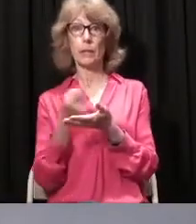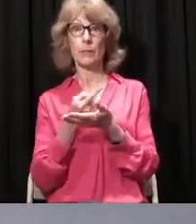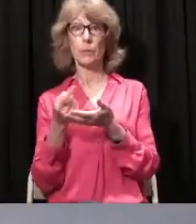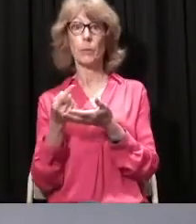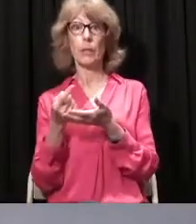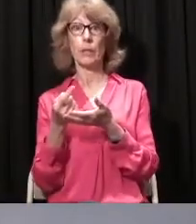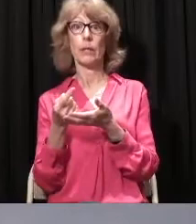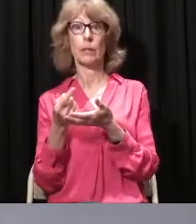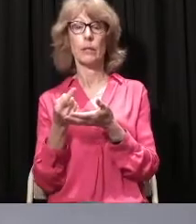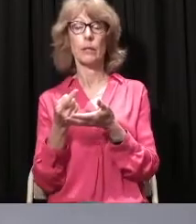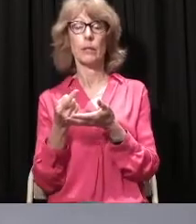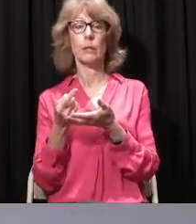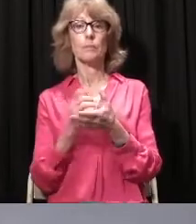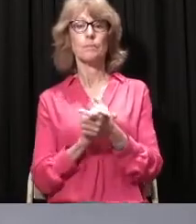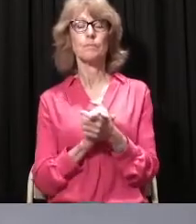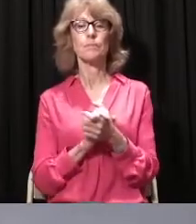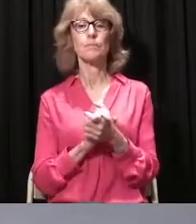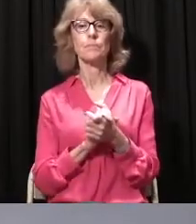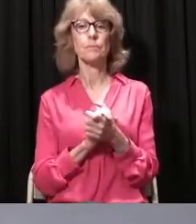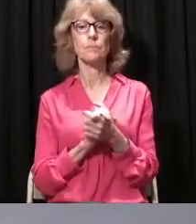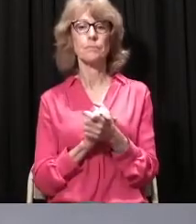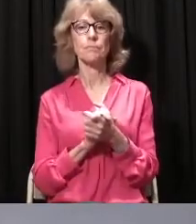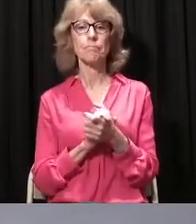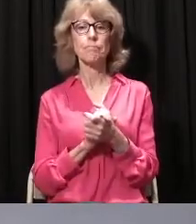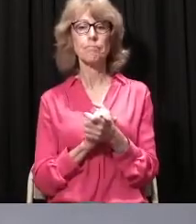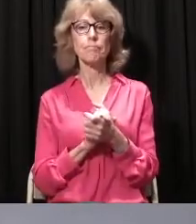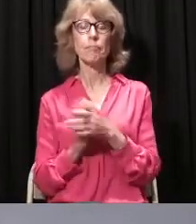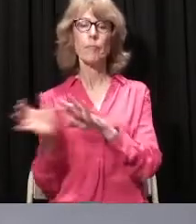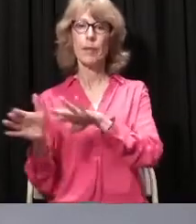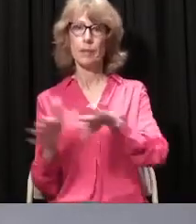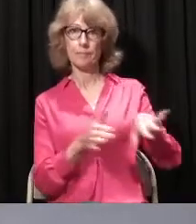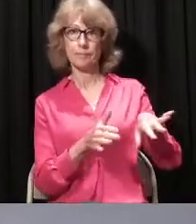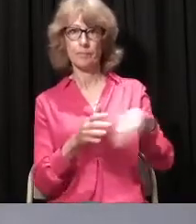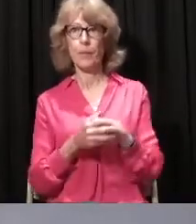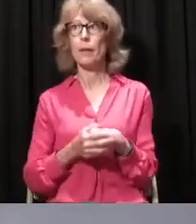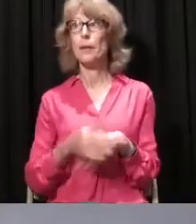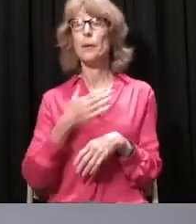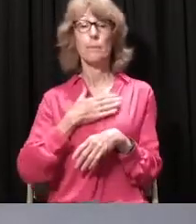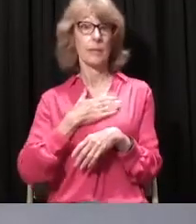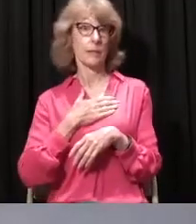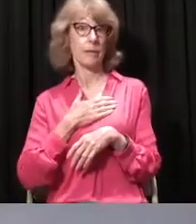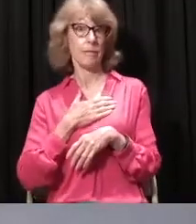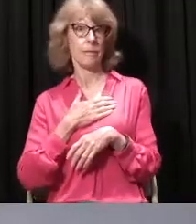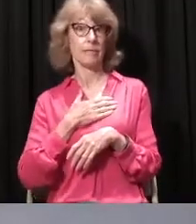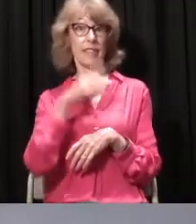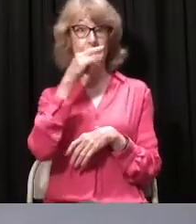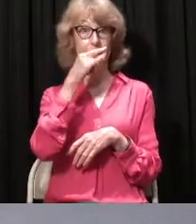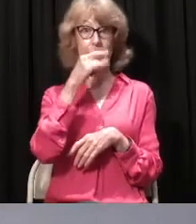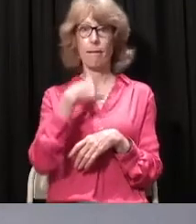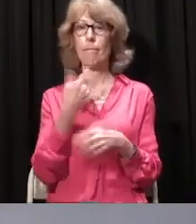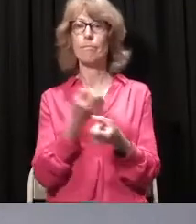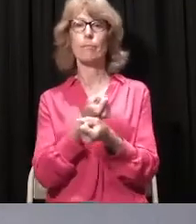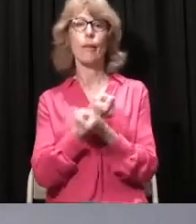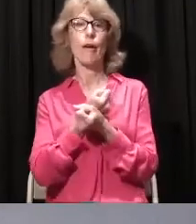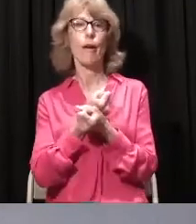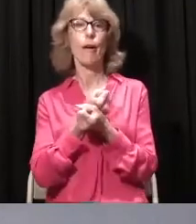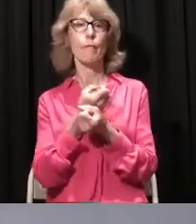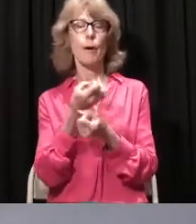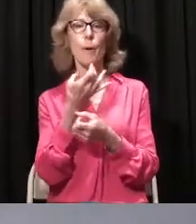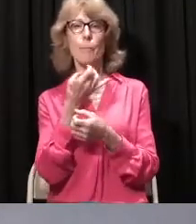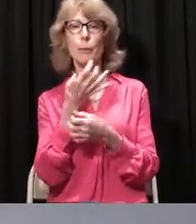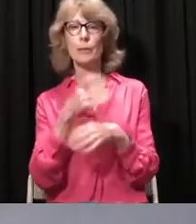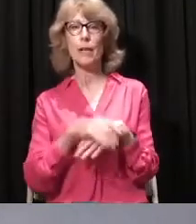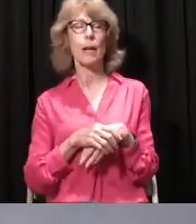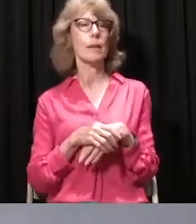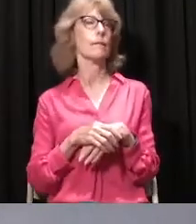Road. So when I was a kid, I, like many little boys, I loved birthdays. Like big time loved them. Like